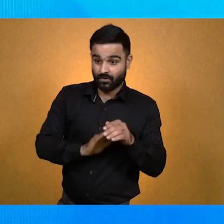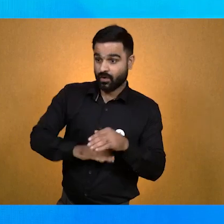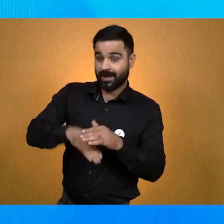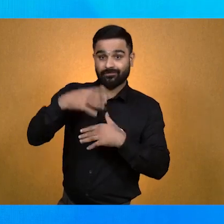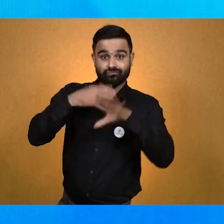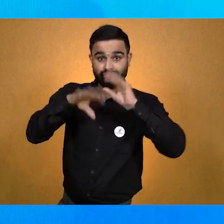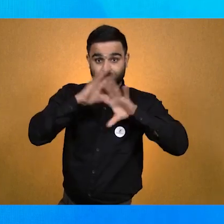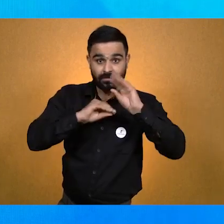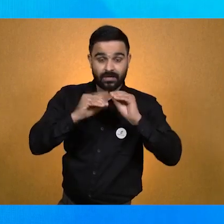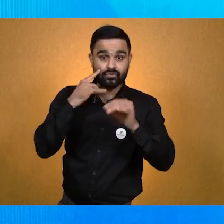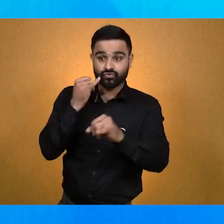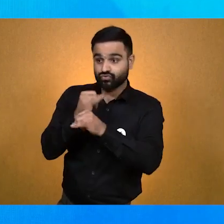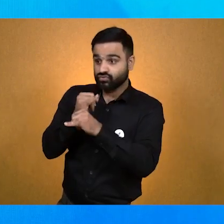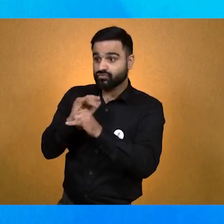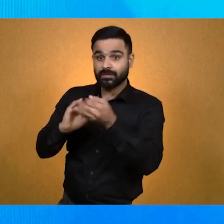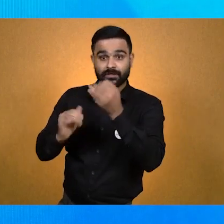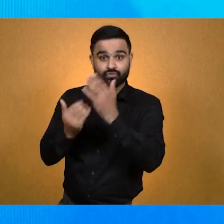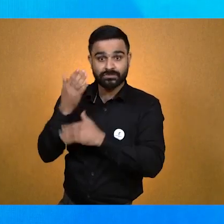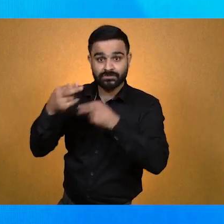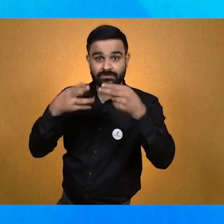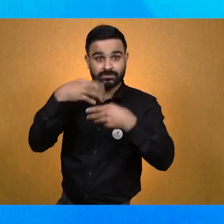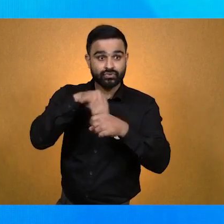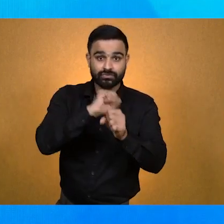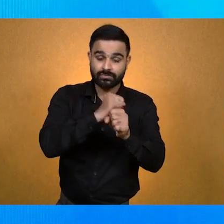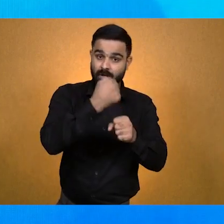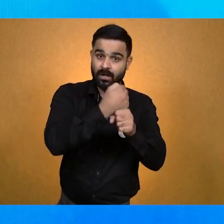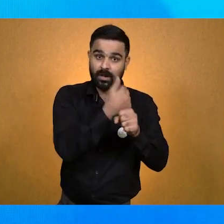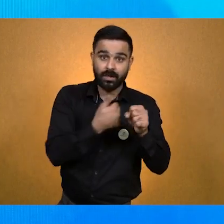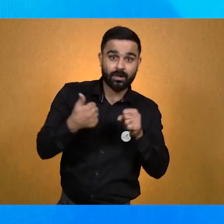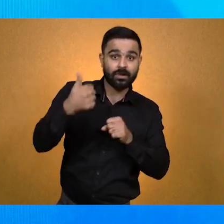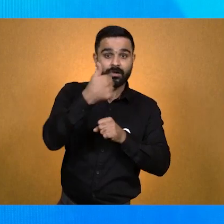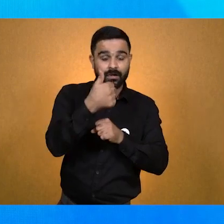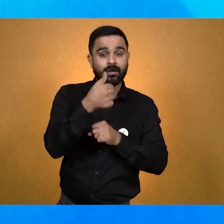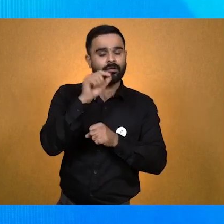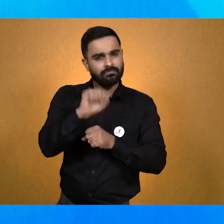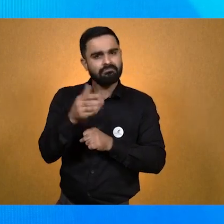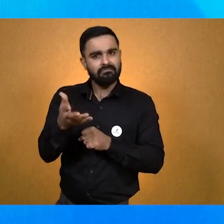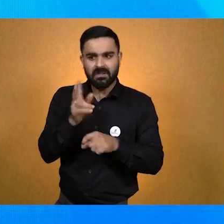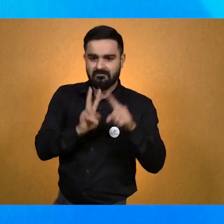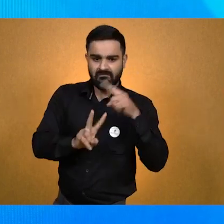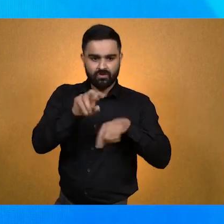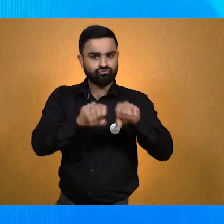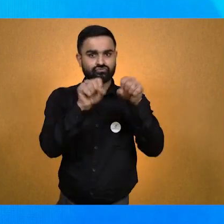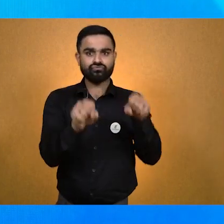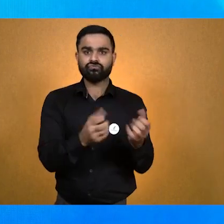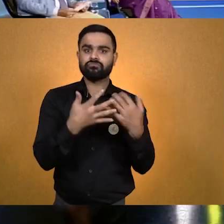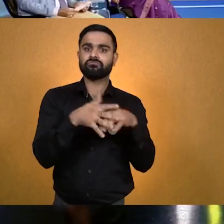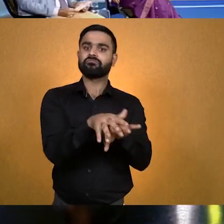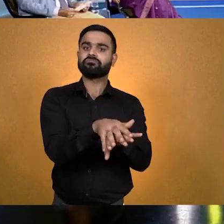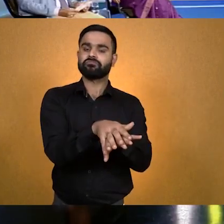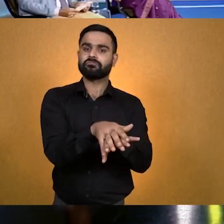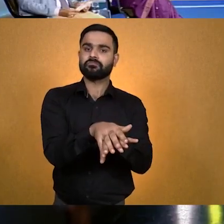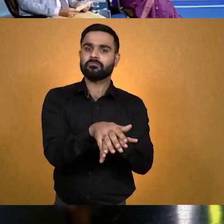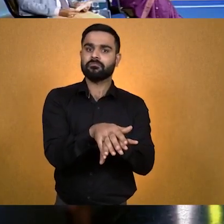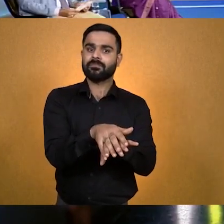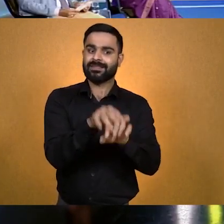up working in an institute, organization, in the government positions, they will have a value system of inclusion, which